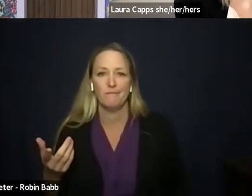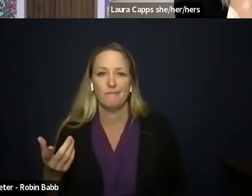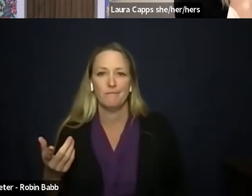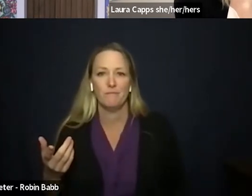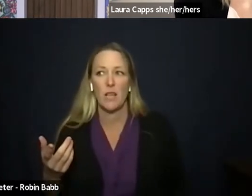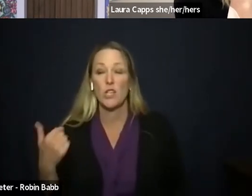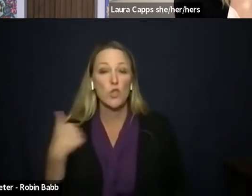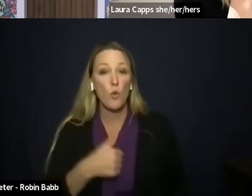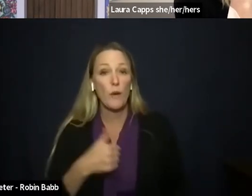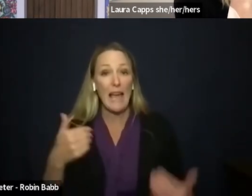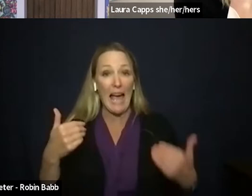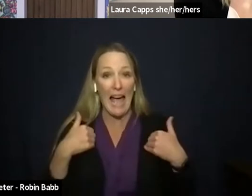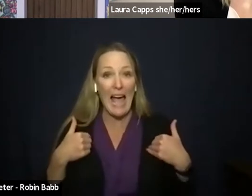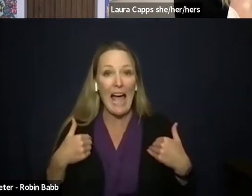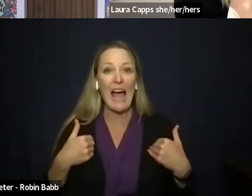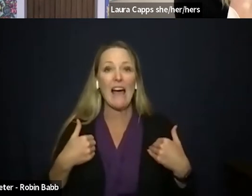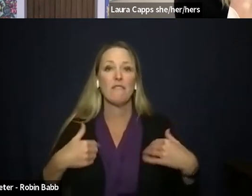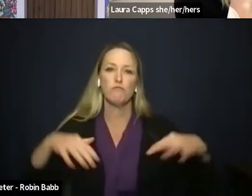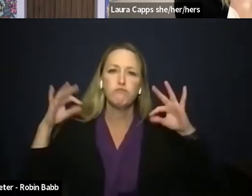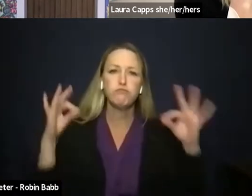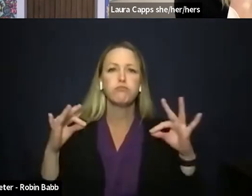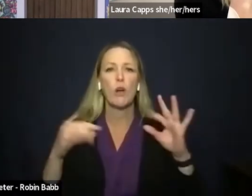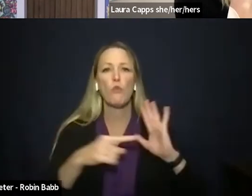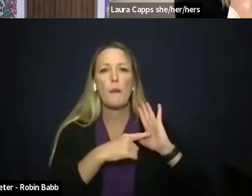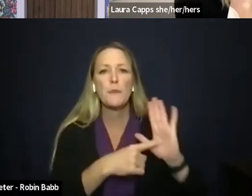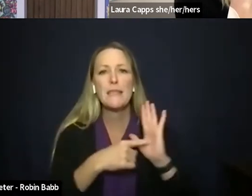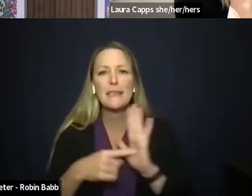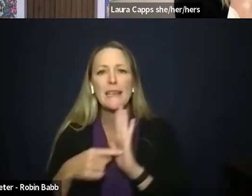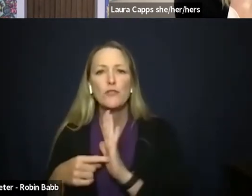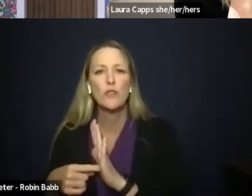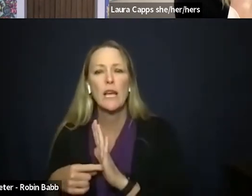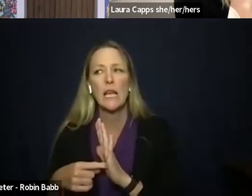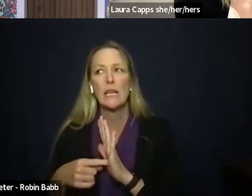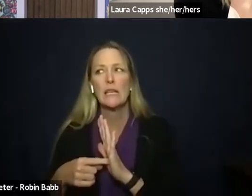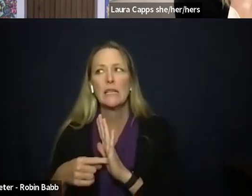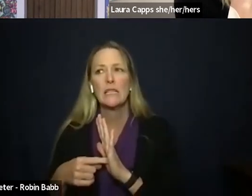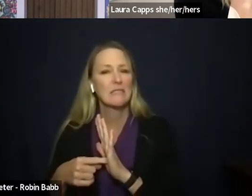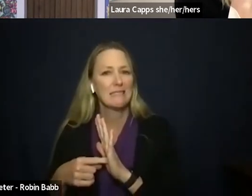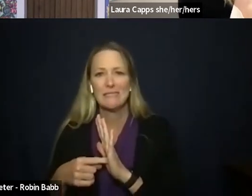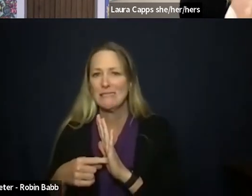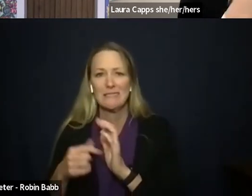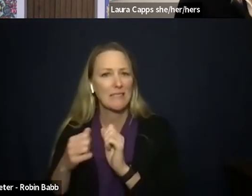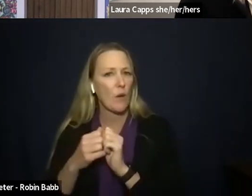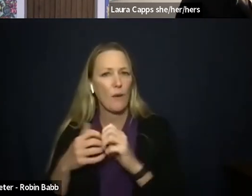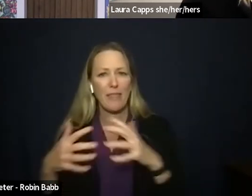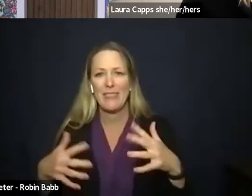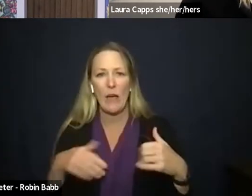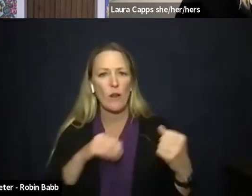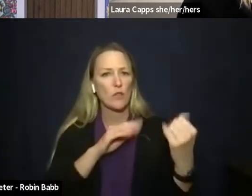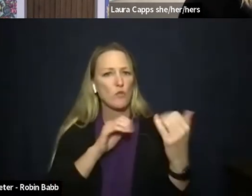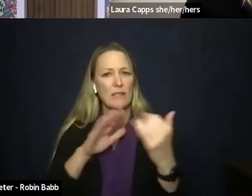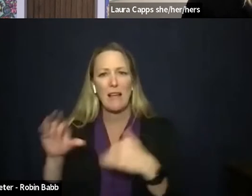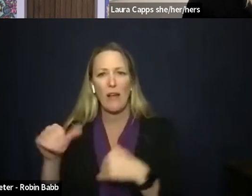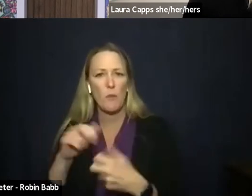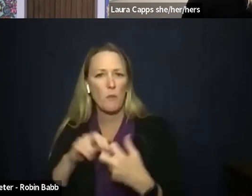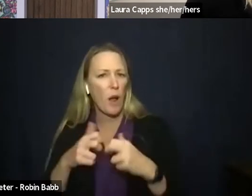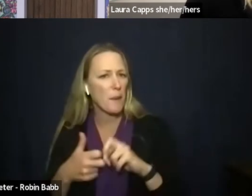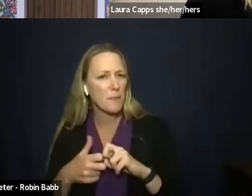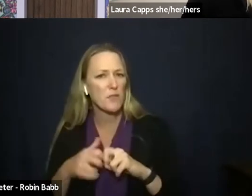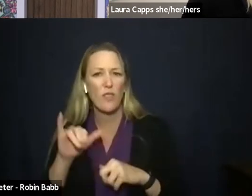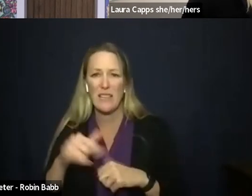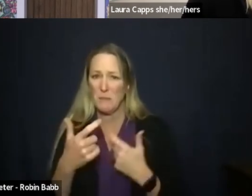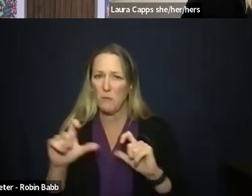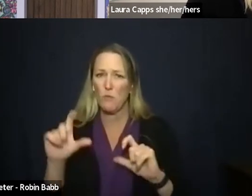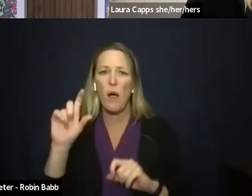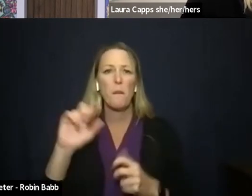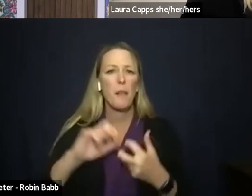don't address the issues that got us here in the first place right so i think that's another piece as we start to run with that so how do we address